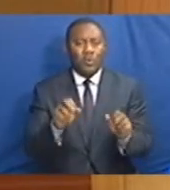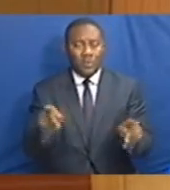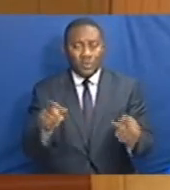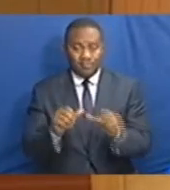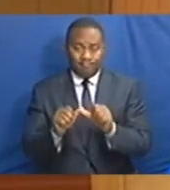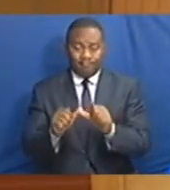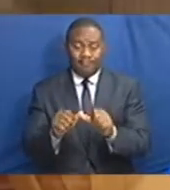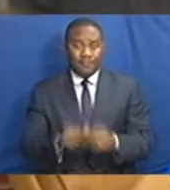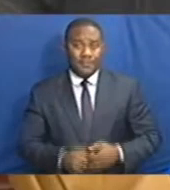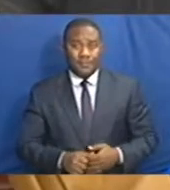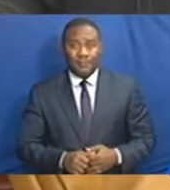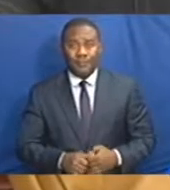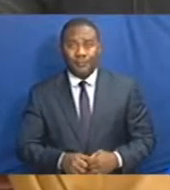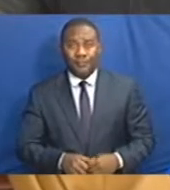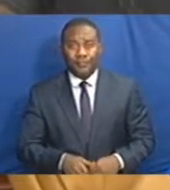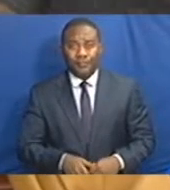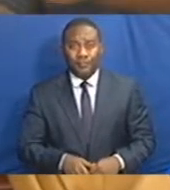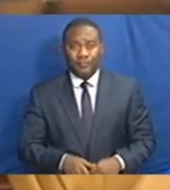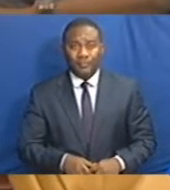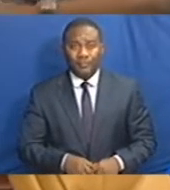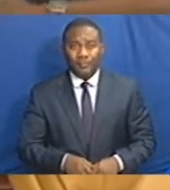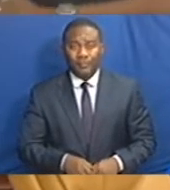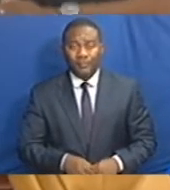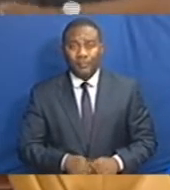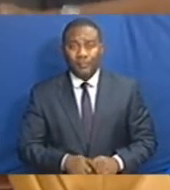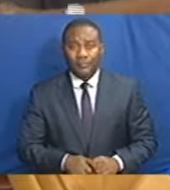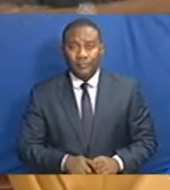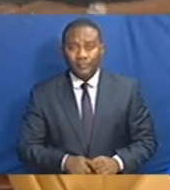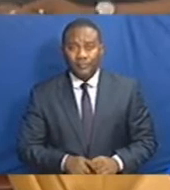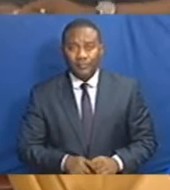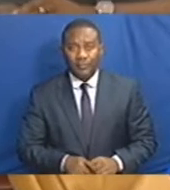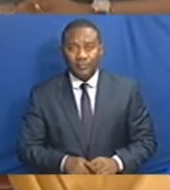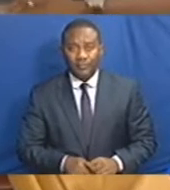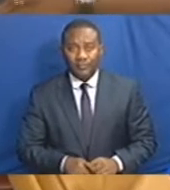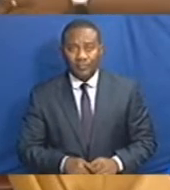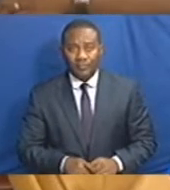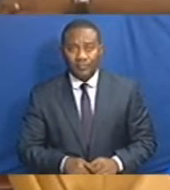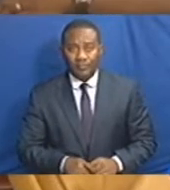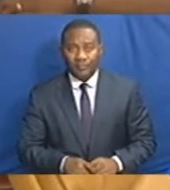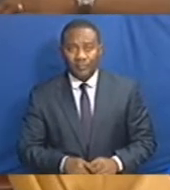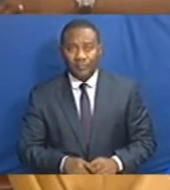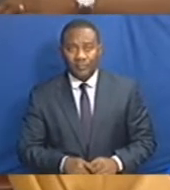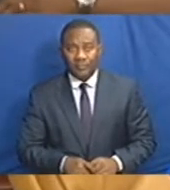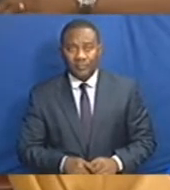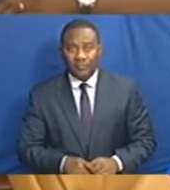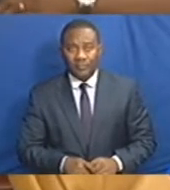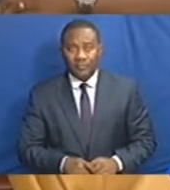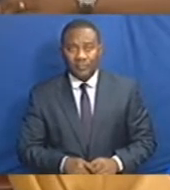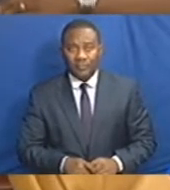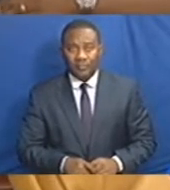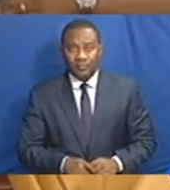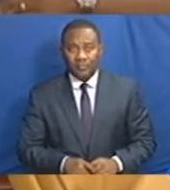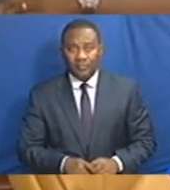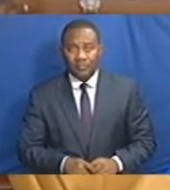to actually get something to do when they leave their colleges of